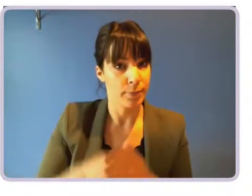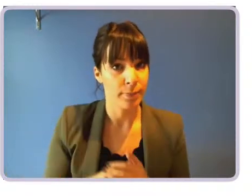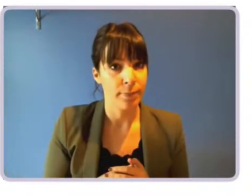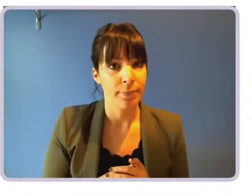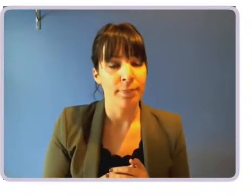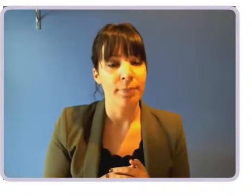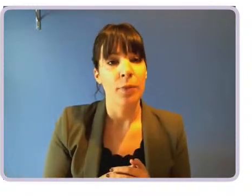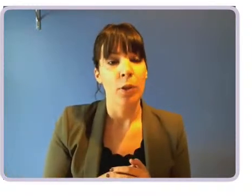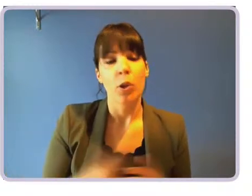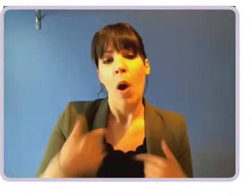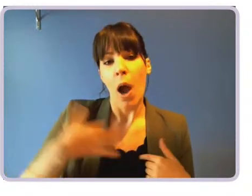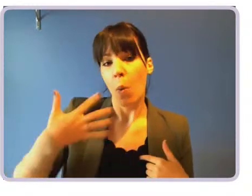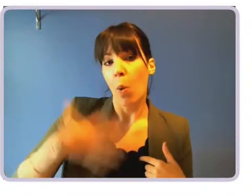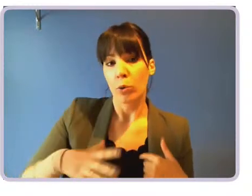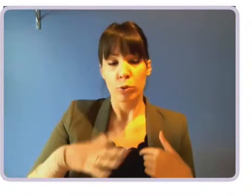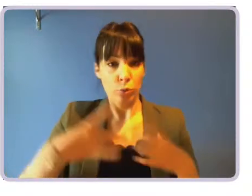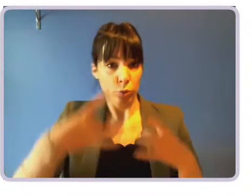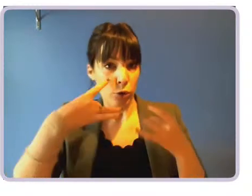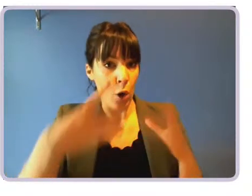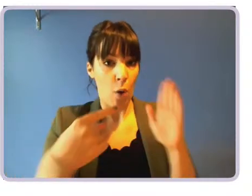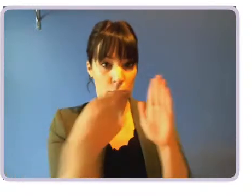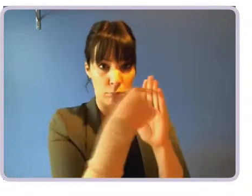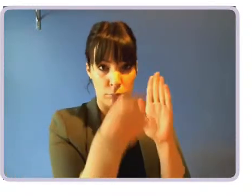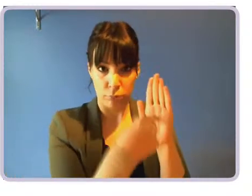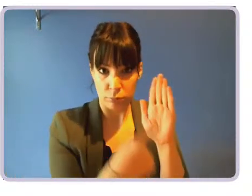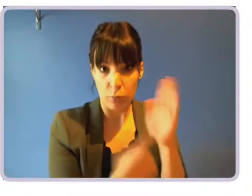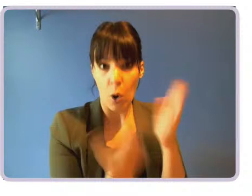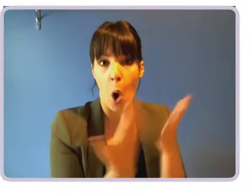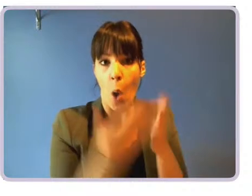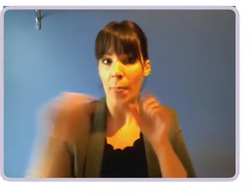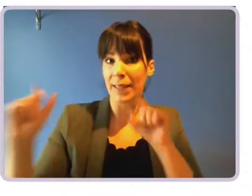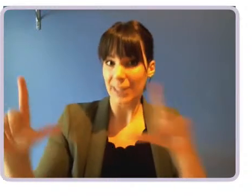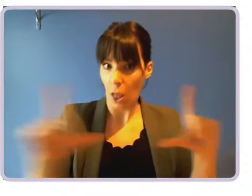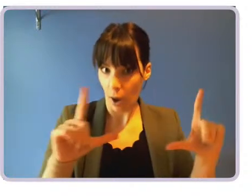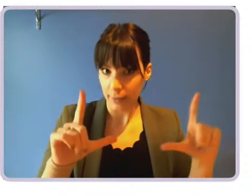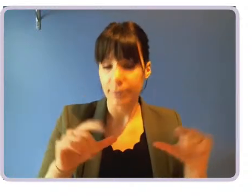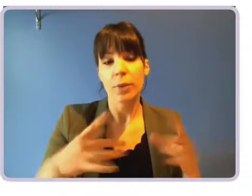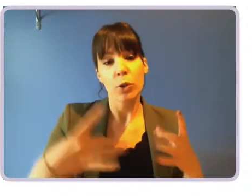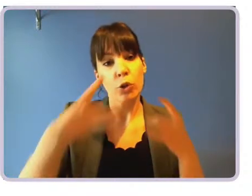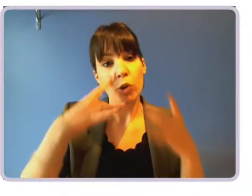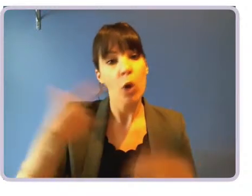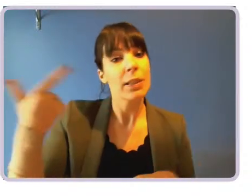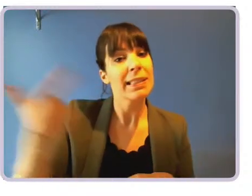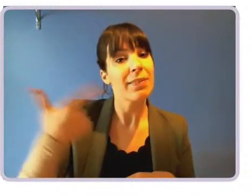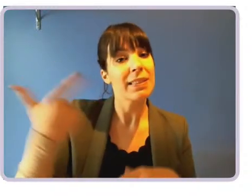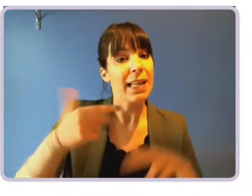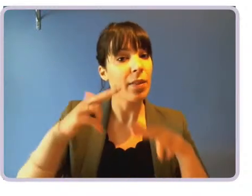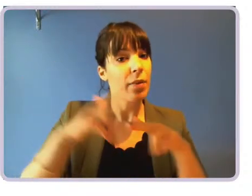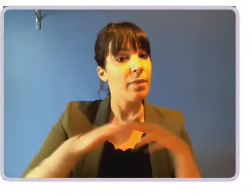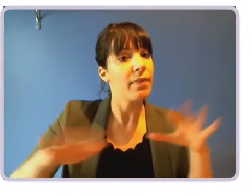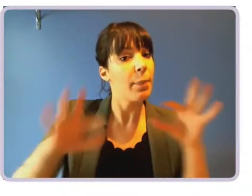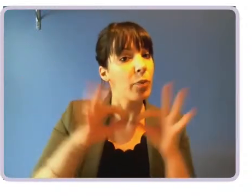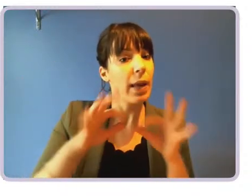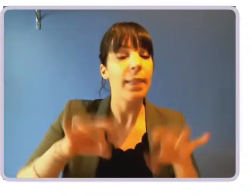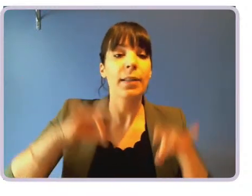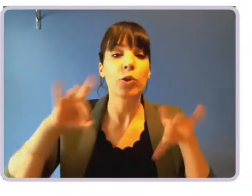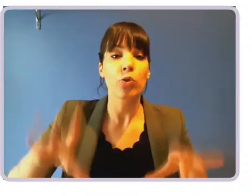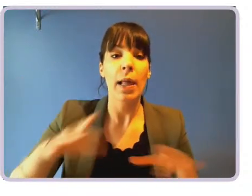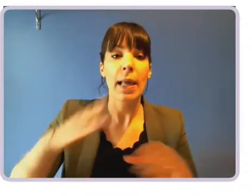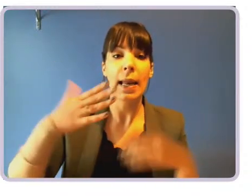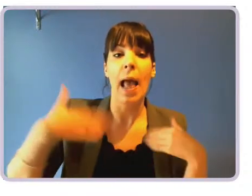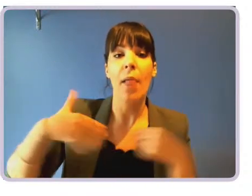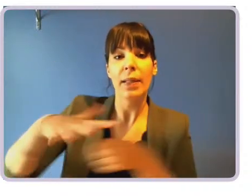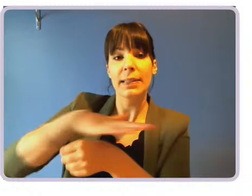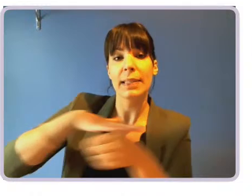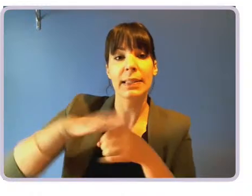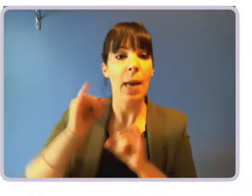of things on this slide. The first is on the 17th of February, the Australian Health Sector Emergency Response Plan for